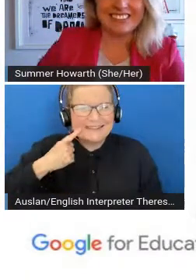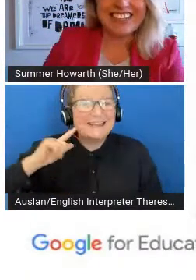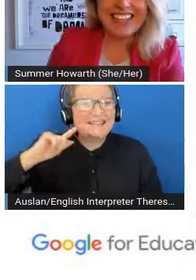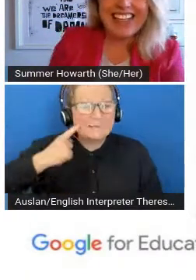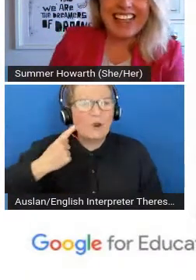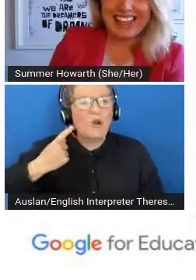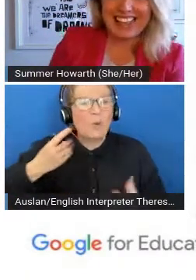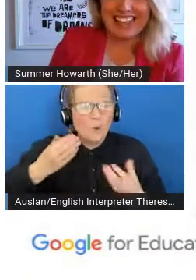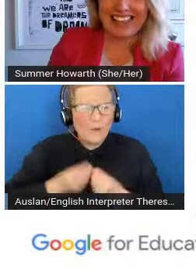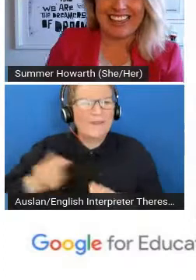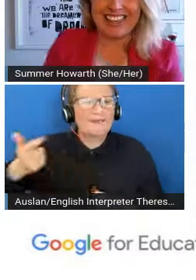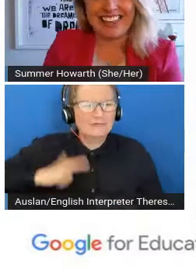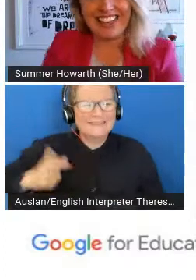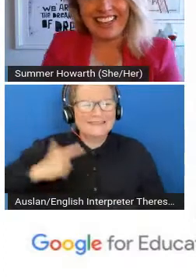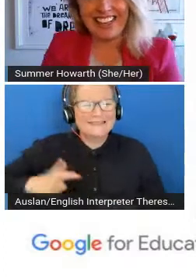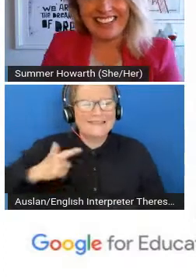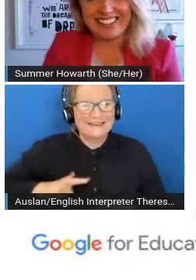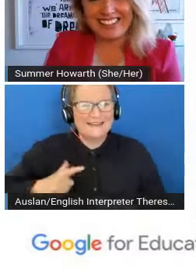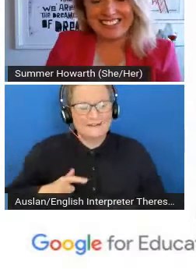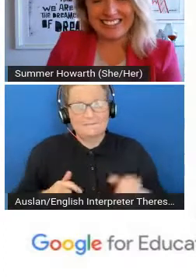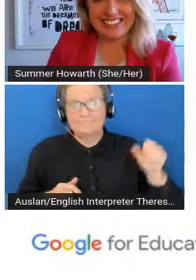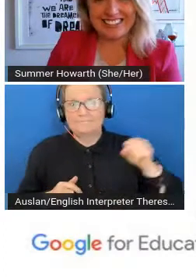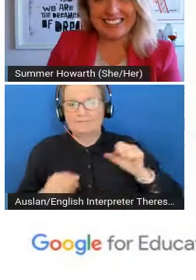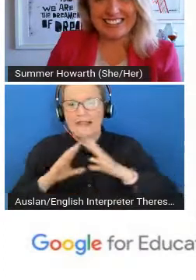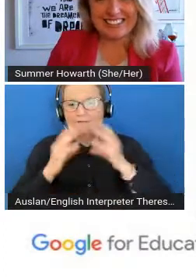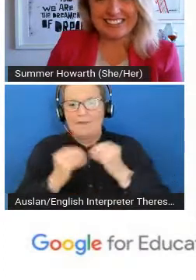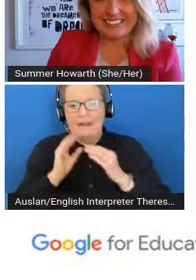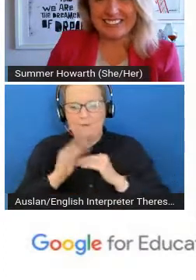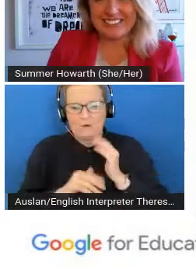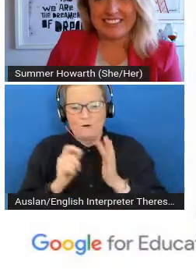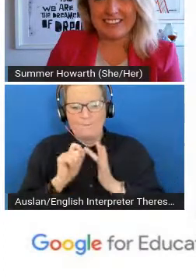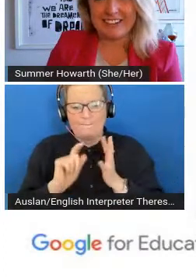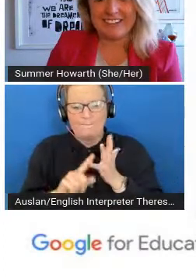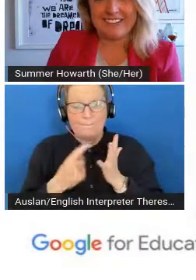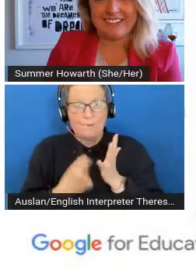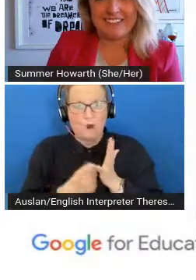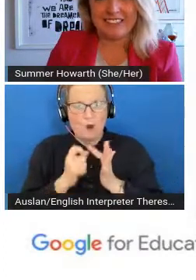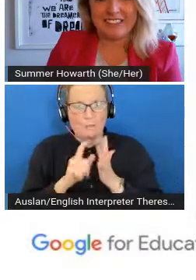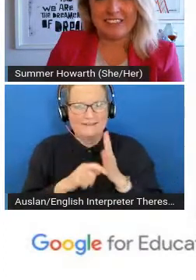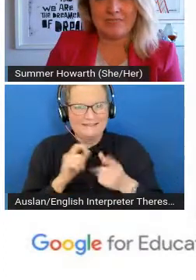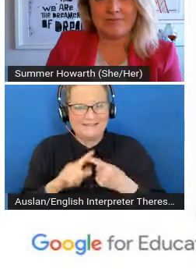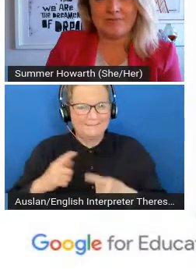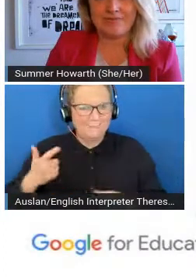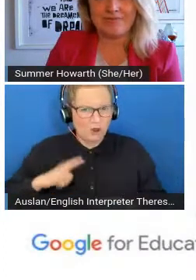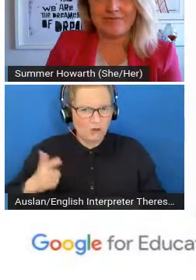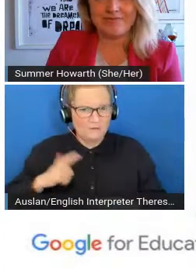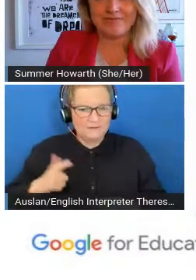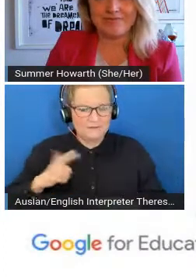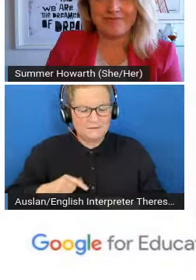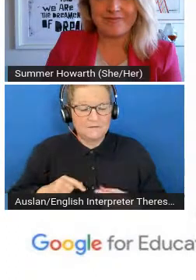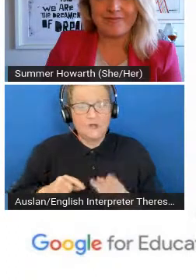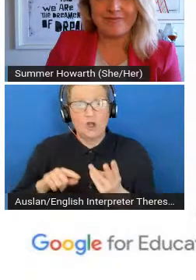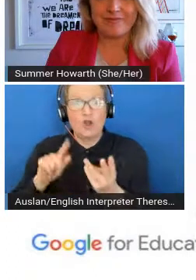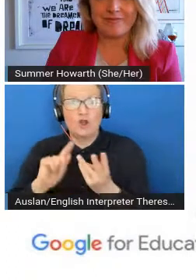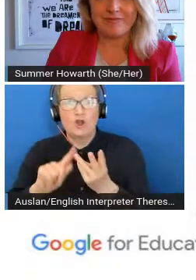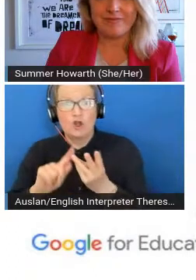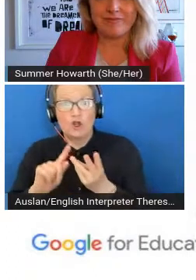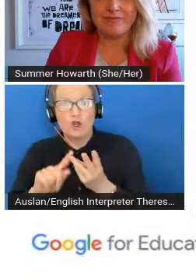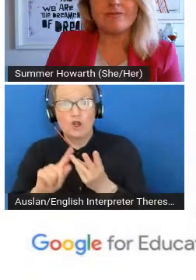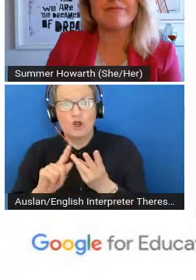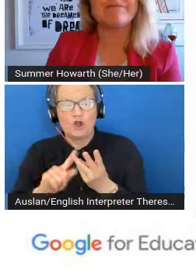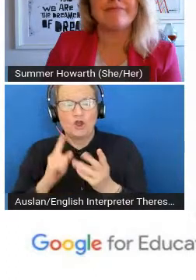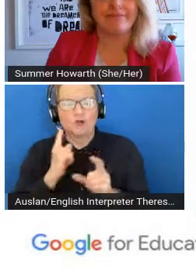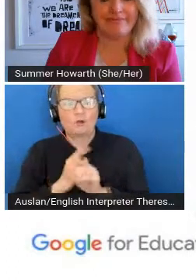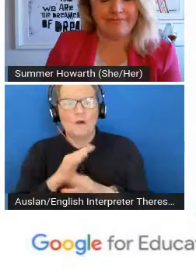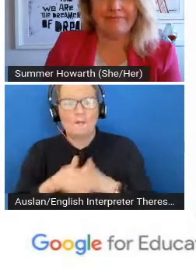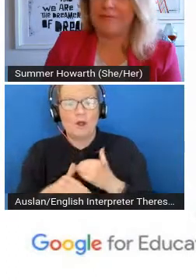about the purpose. And we are wrapping up this micro course with looking at putting learners at the heart